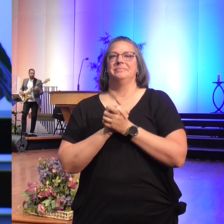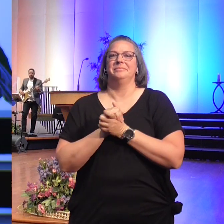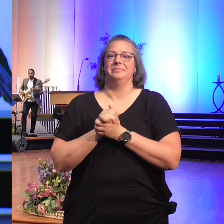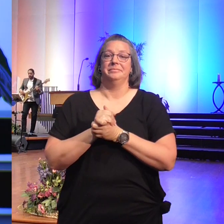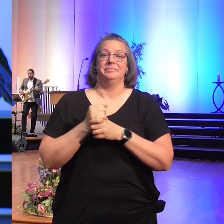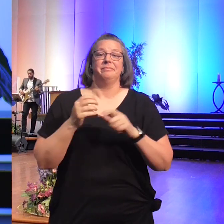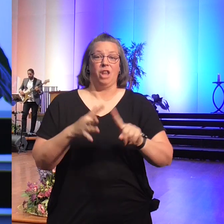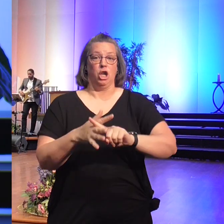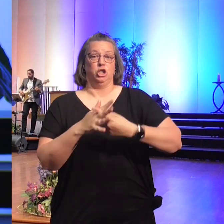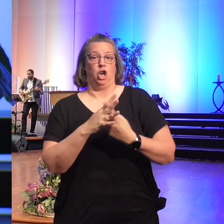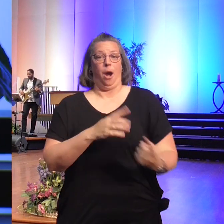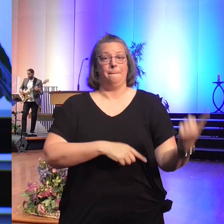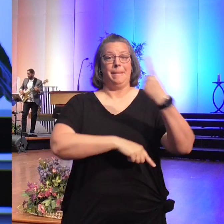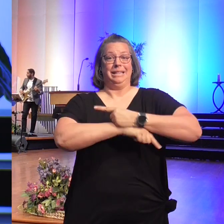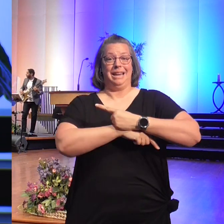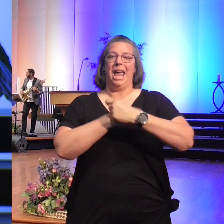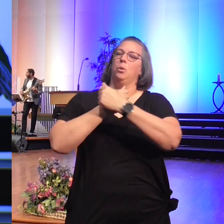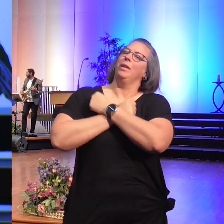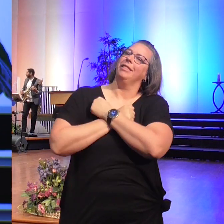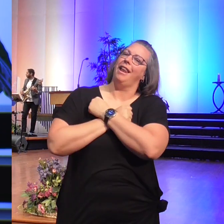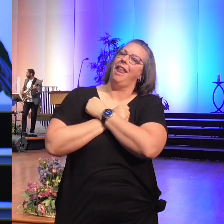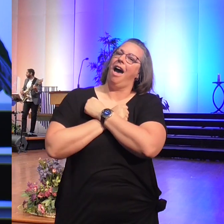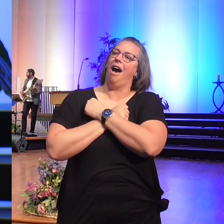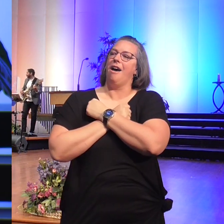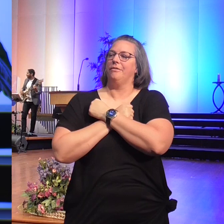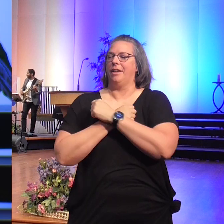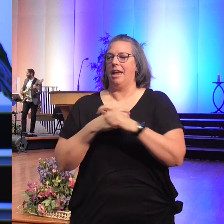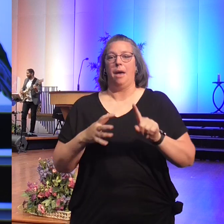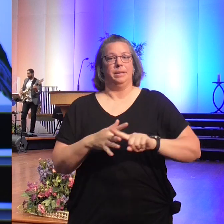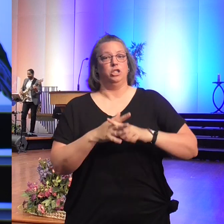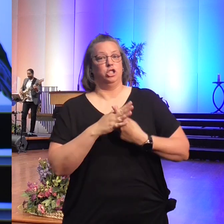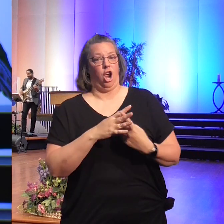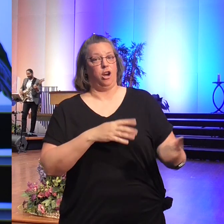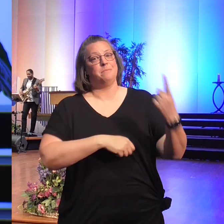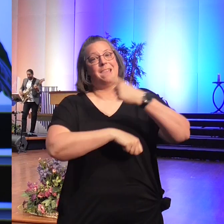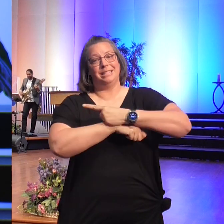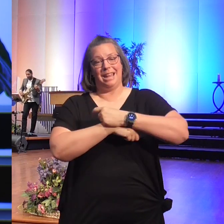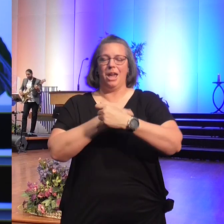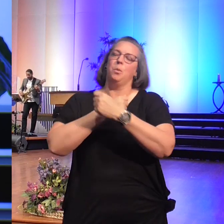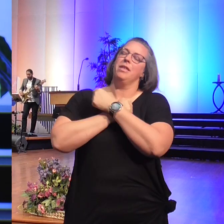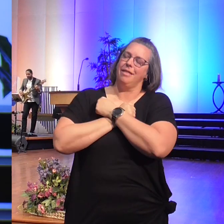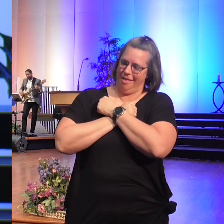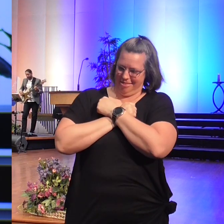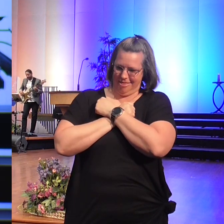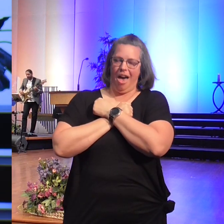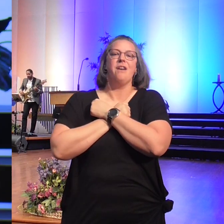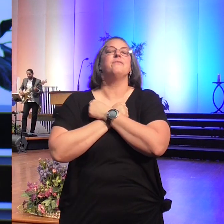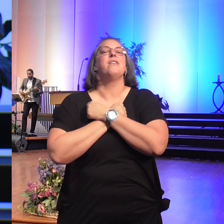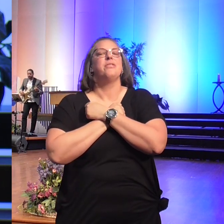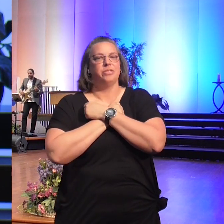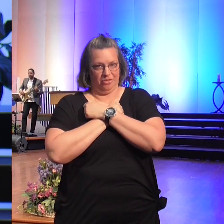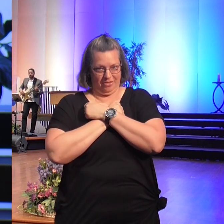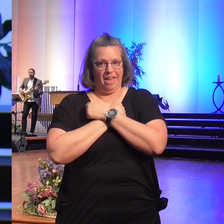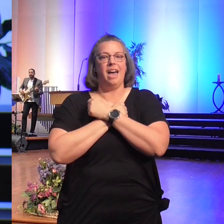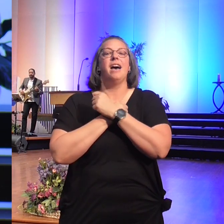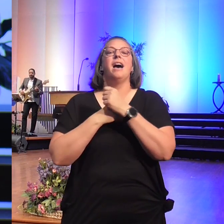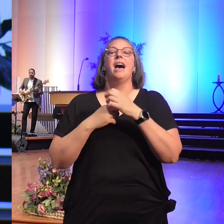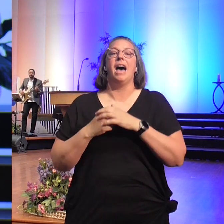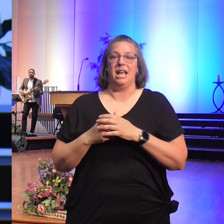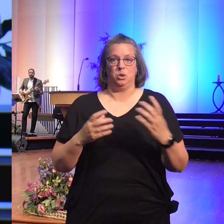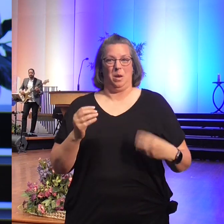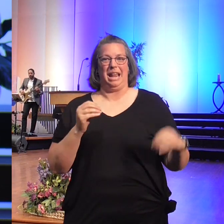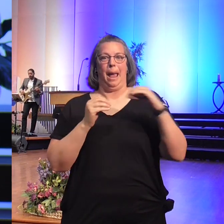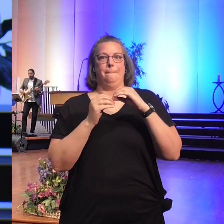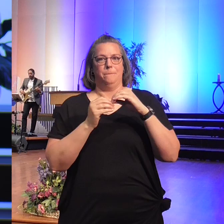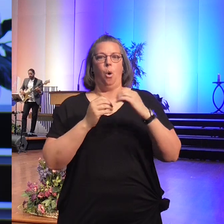I start my day with love. When I start my day with love, that's what I get more